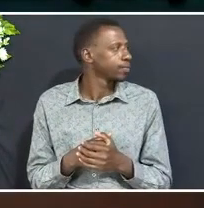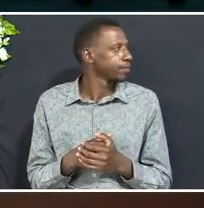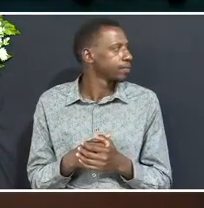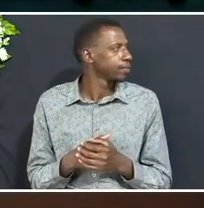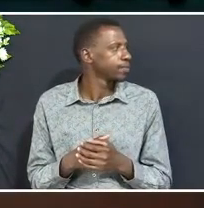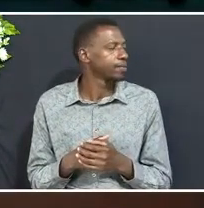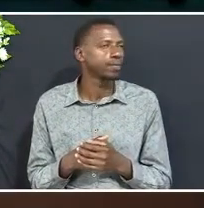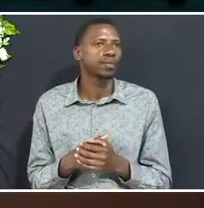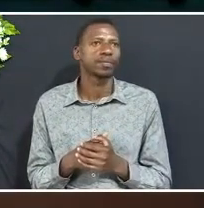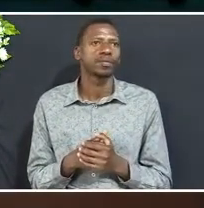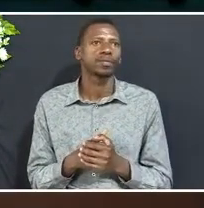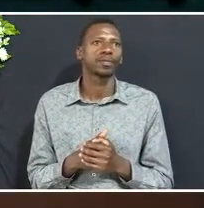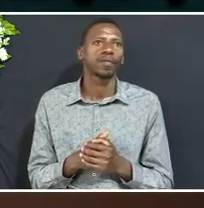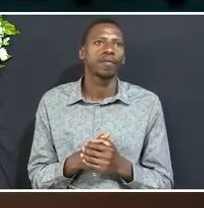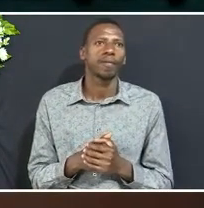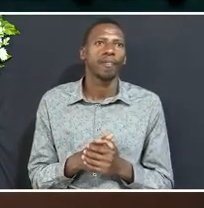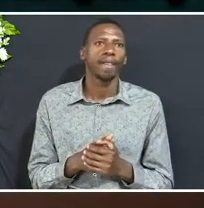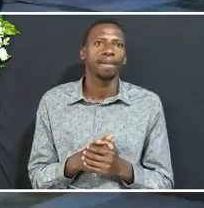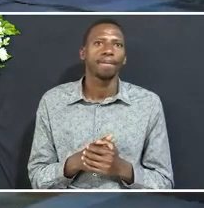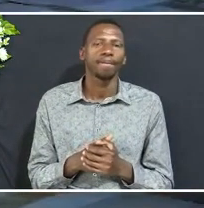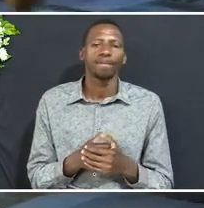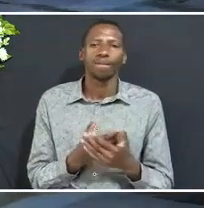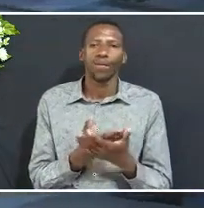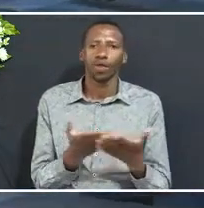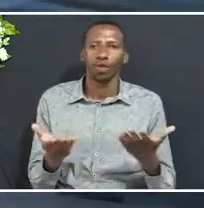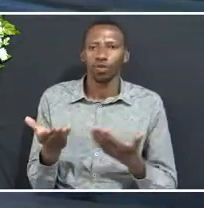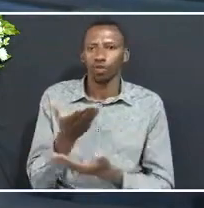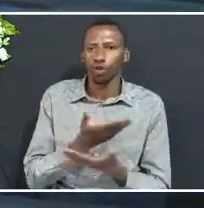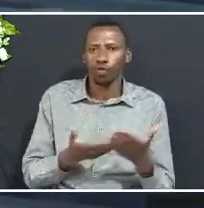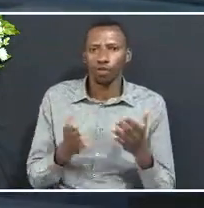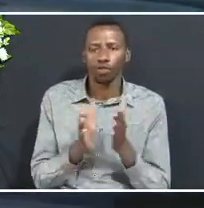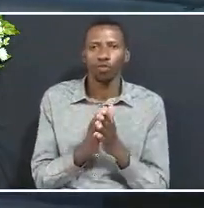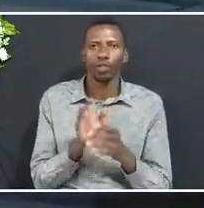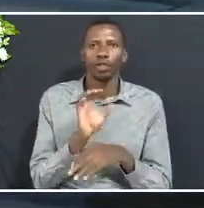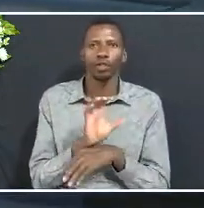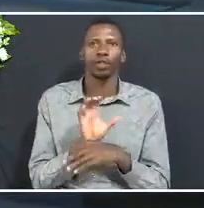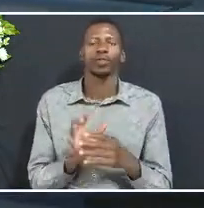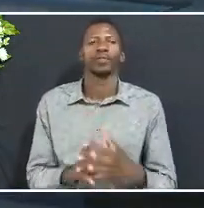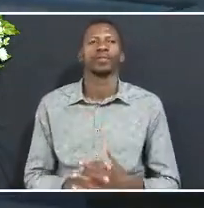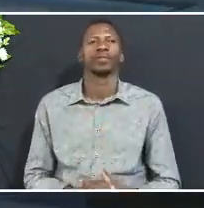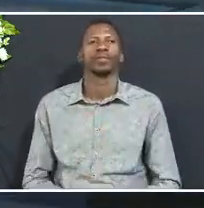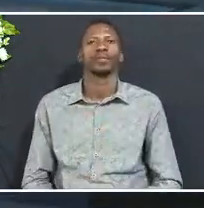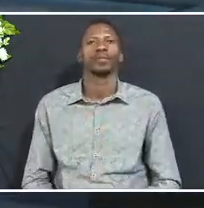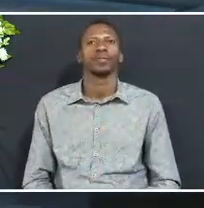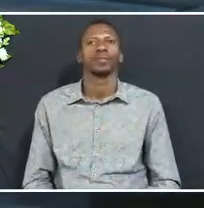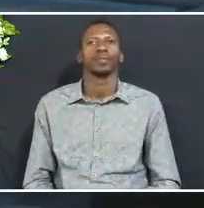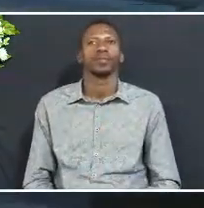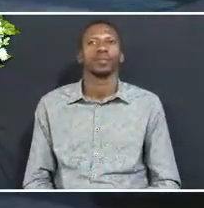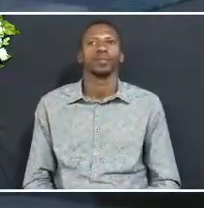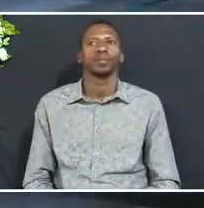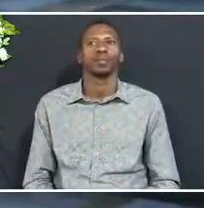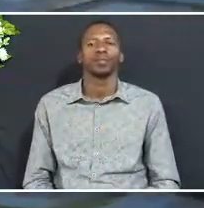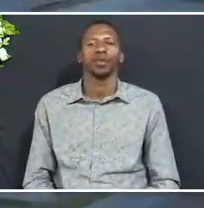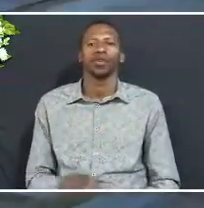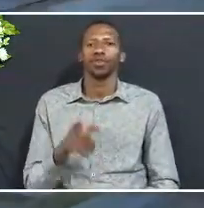with. Those are the conversations with Jesus at the altar of Shechem. How dare you say that you